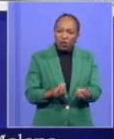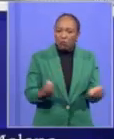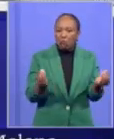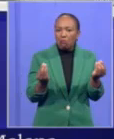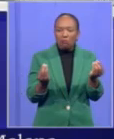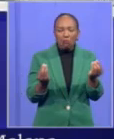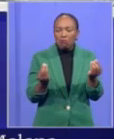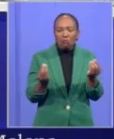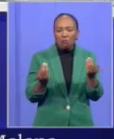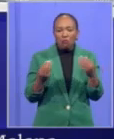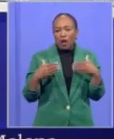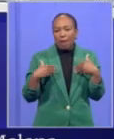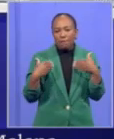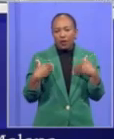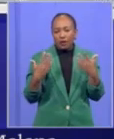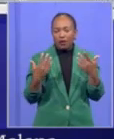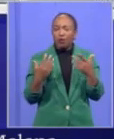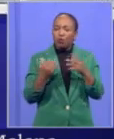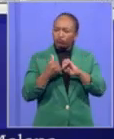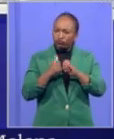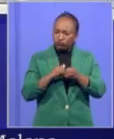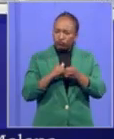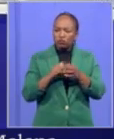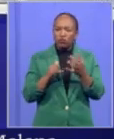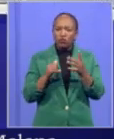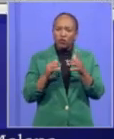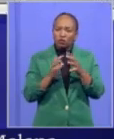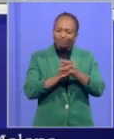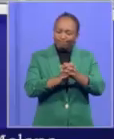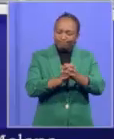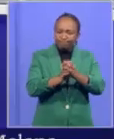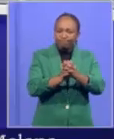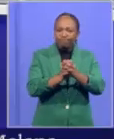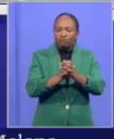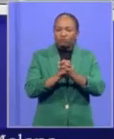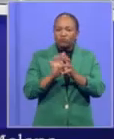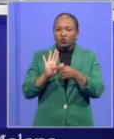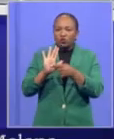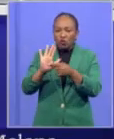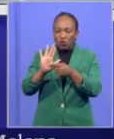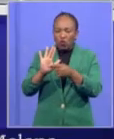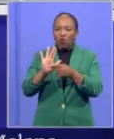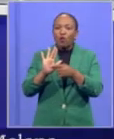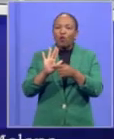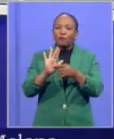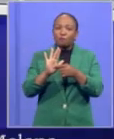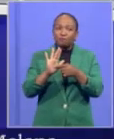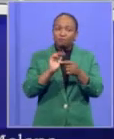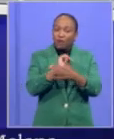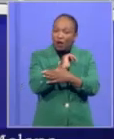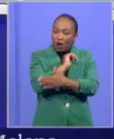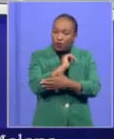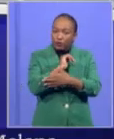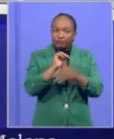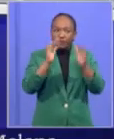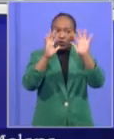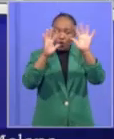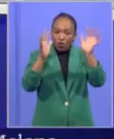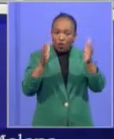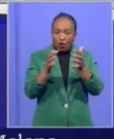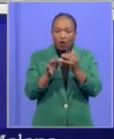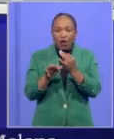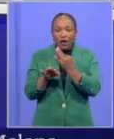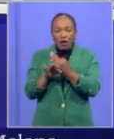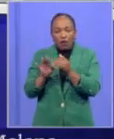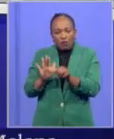itumelela yone yaanong re lekile ka natla yalo gore re tshwaragane re bontshe setšhaba re bontshe lefatshe gore re o